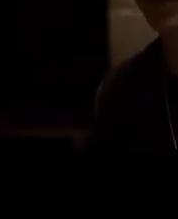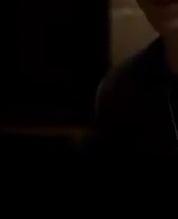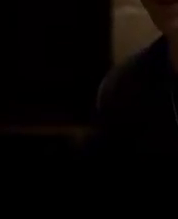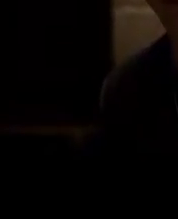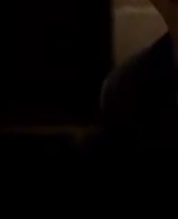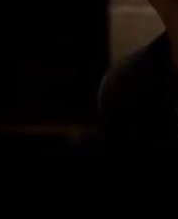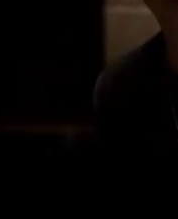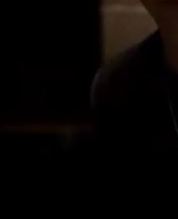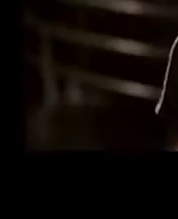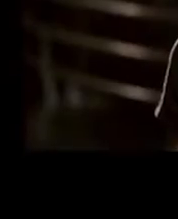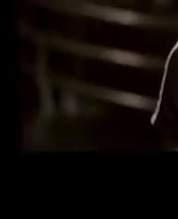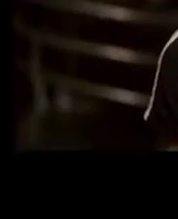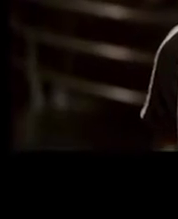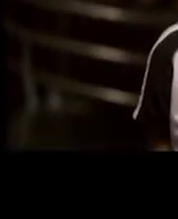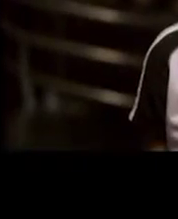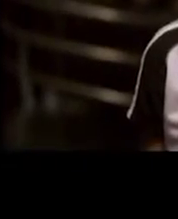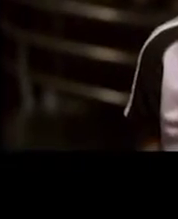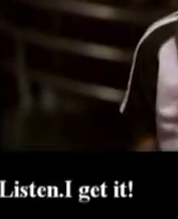Listen.